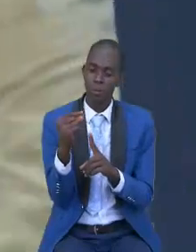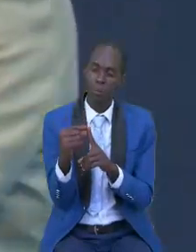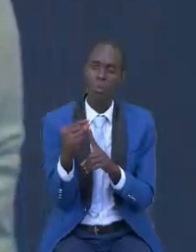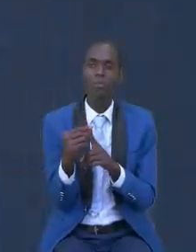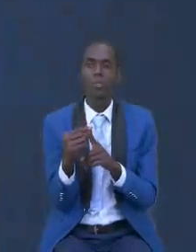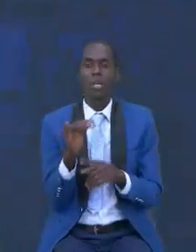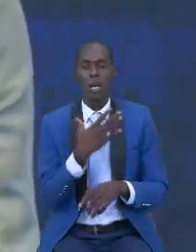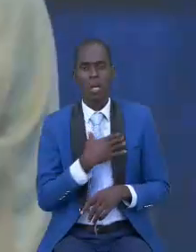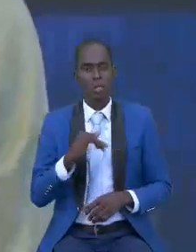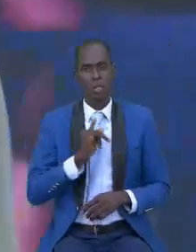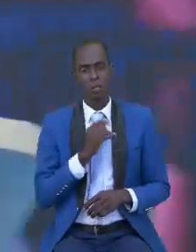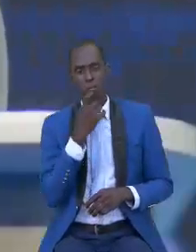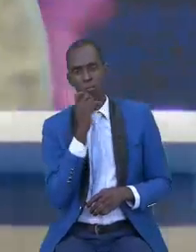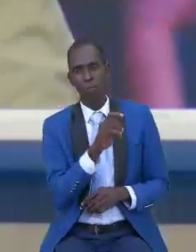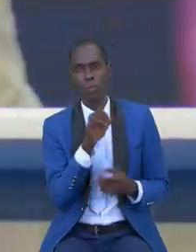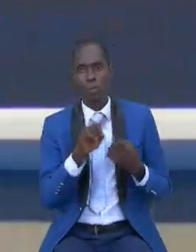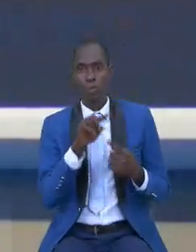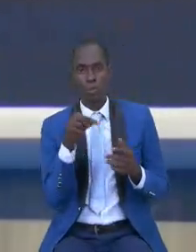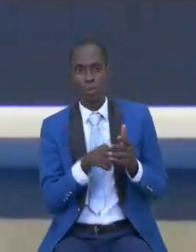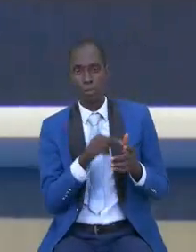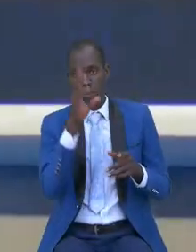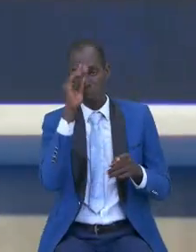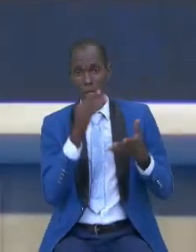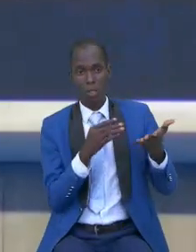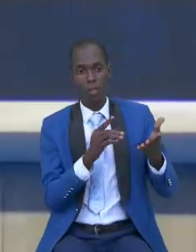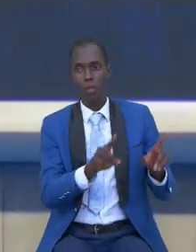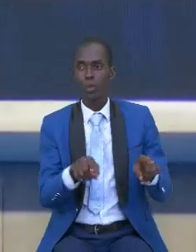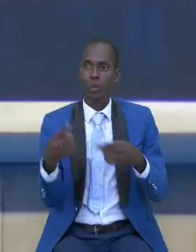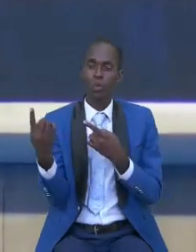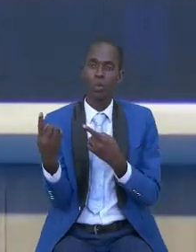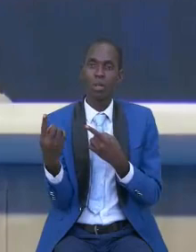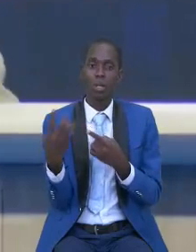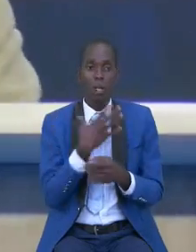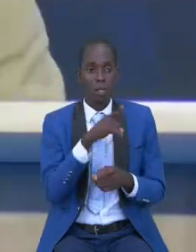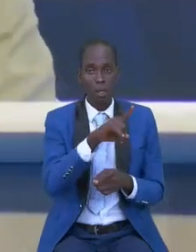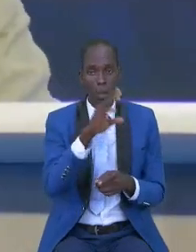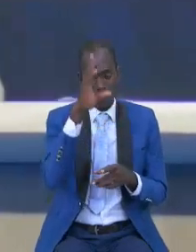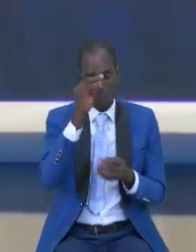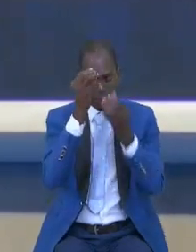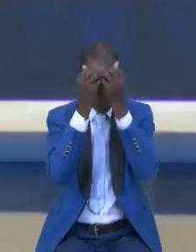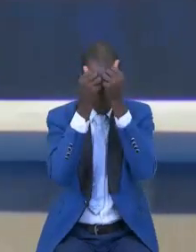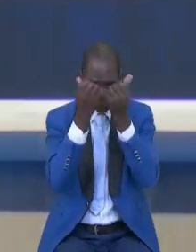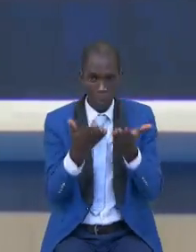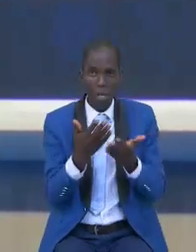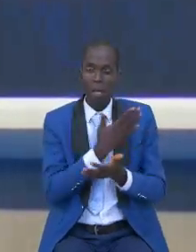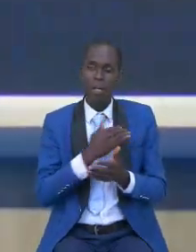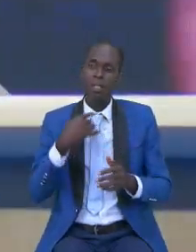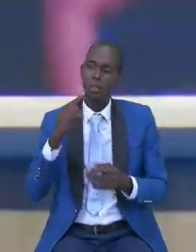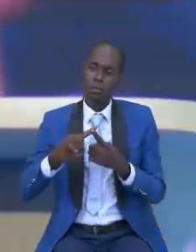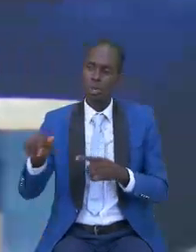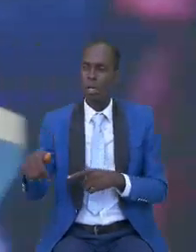the word, and I say to this one, go, and he goeth, and I say to